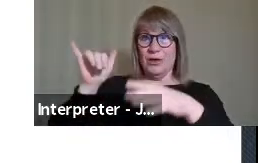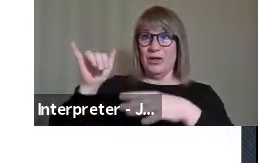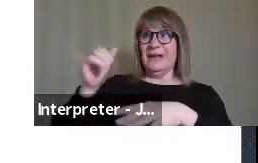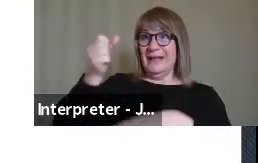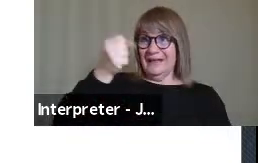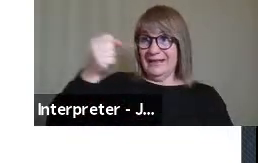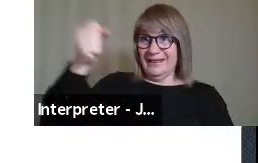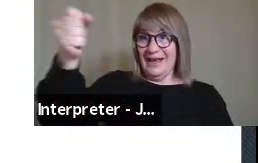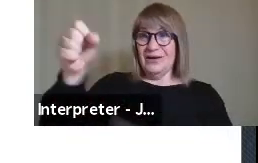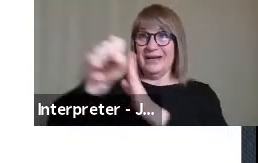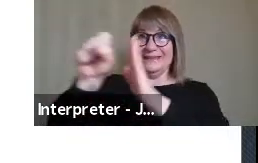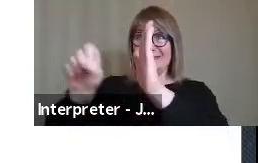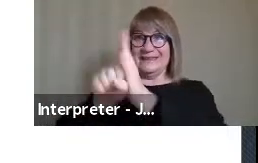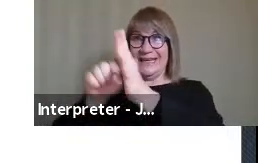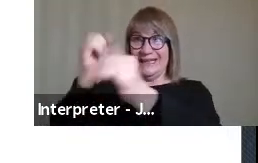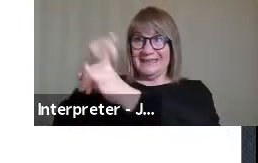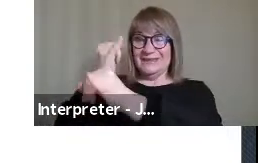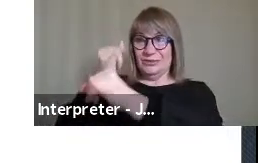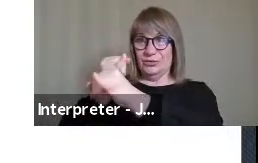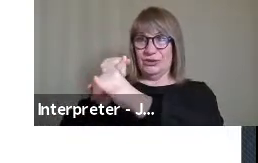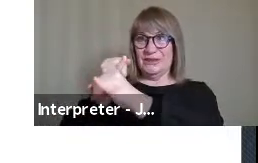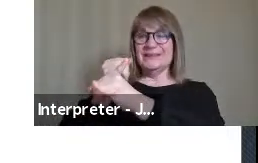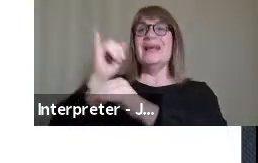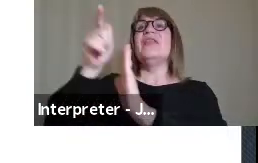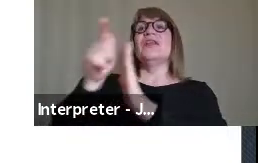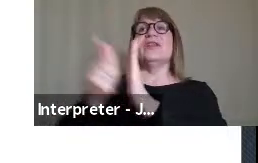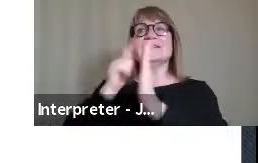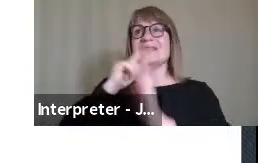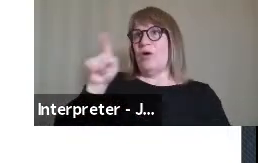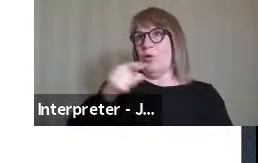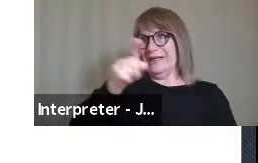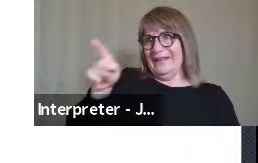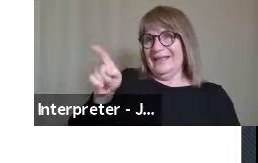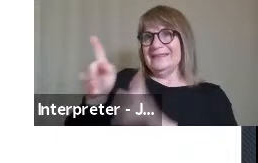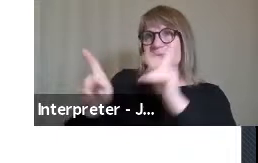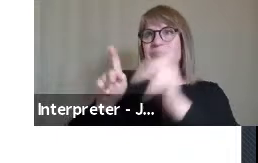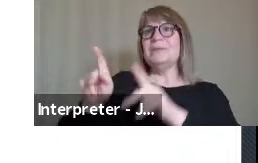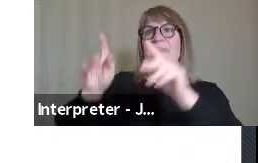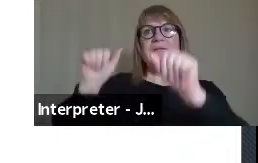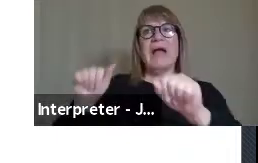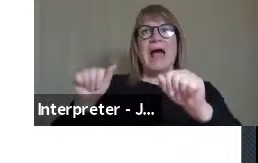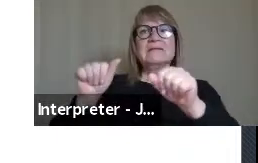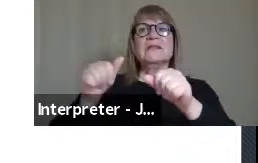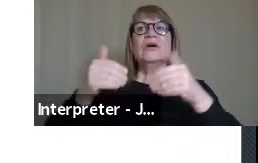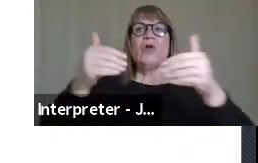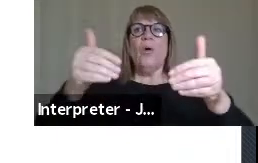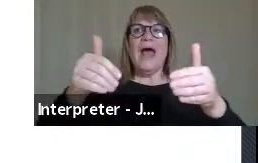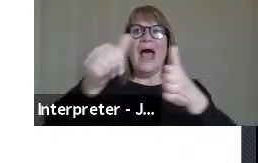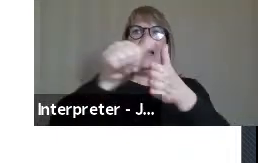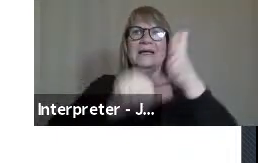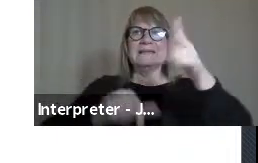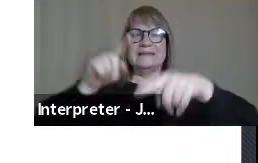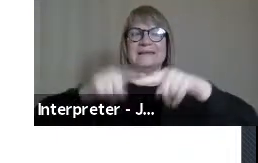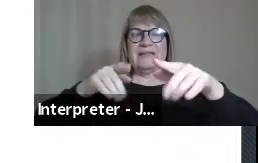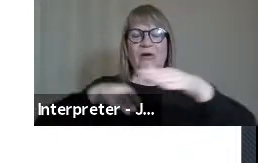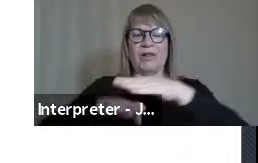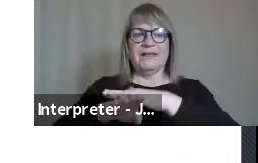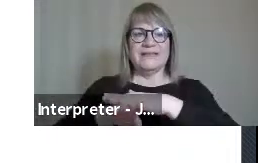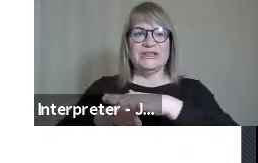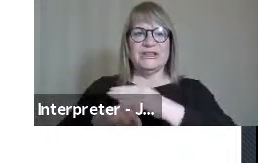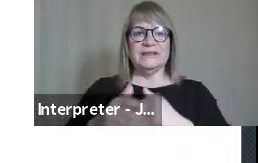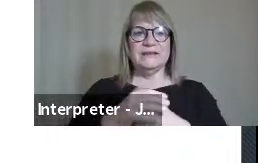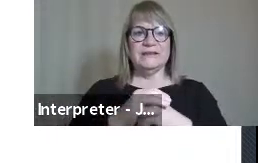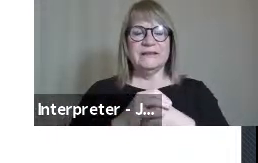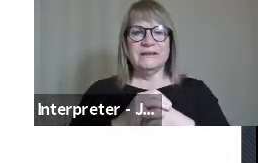could be sterilized under the law and so we have um we used the requests and consent